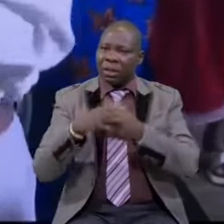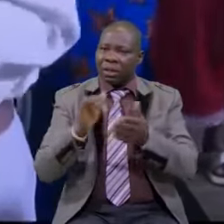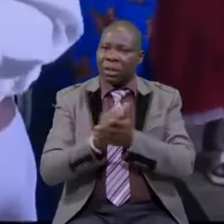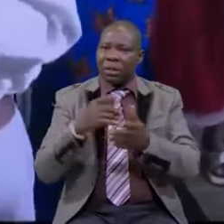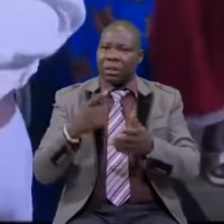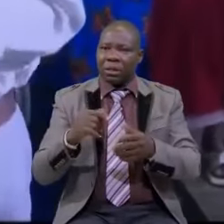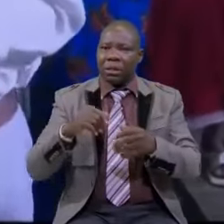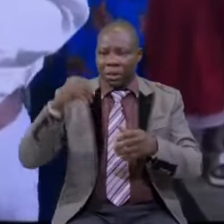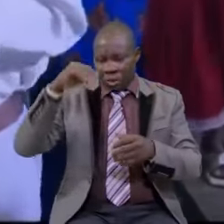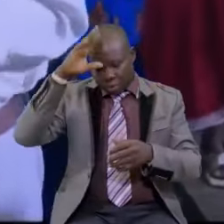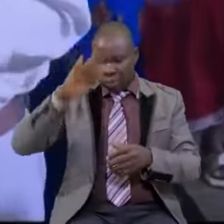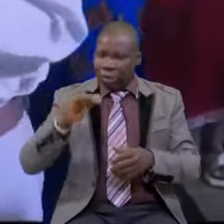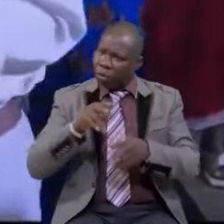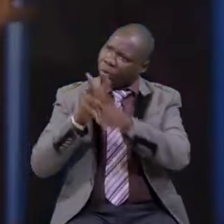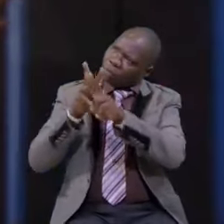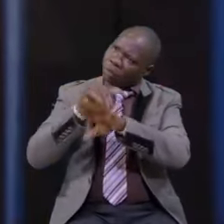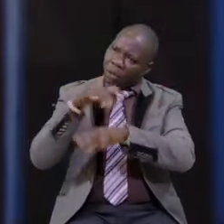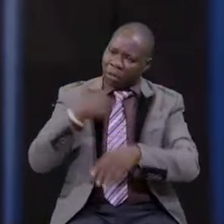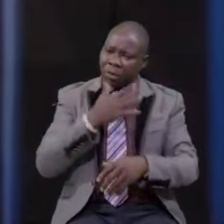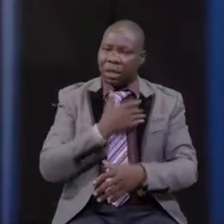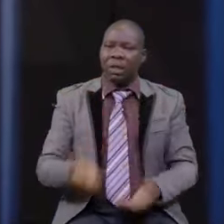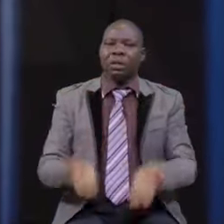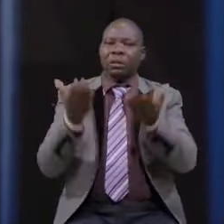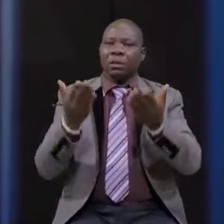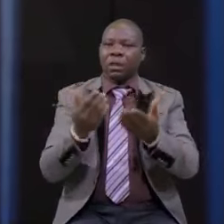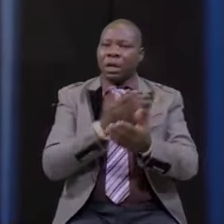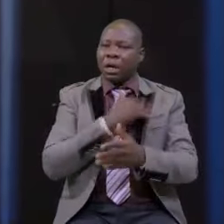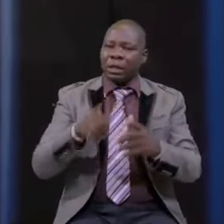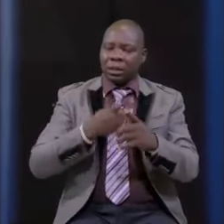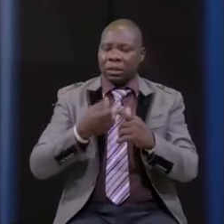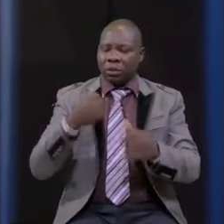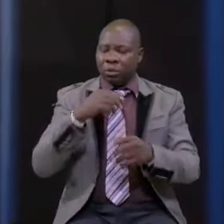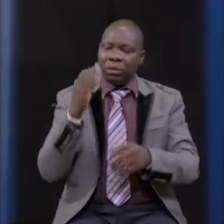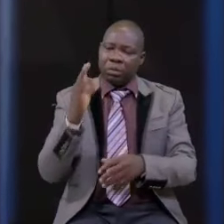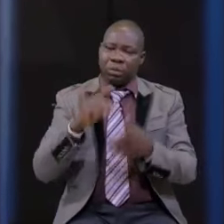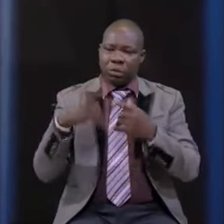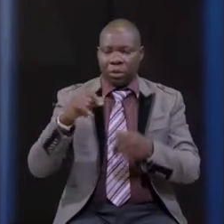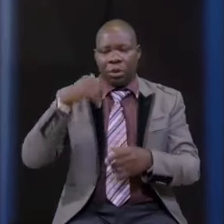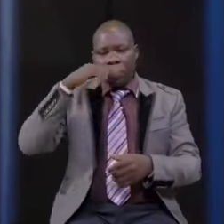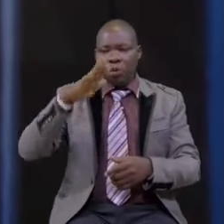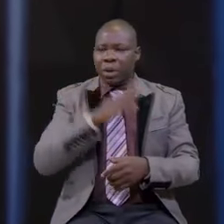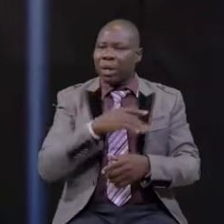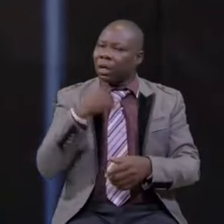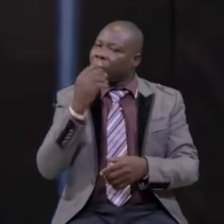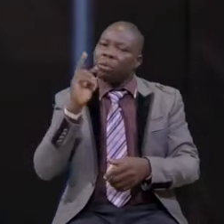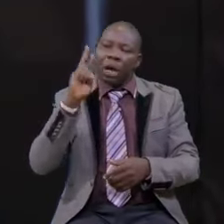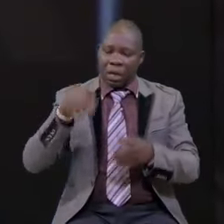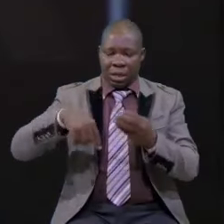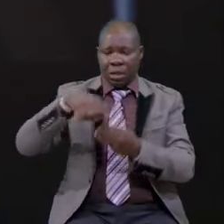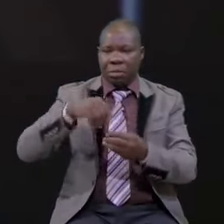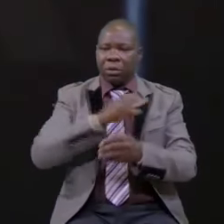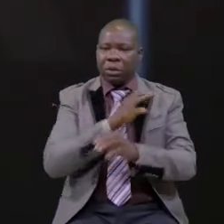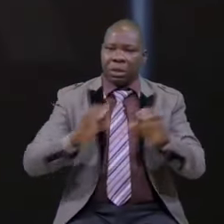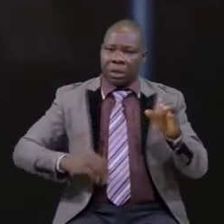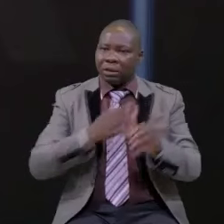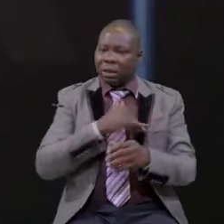And then we evangelized and told the woman about Christ, and she believed on the Lord Jesus Christ. I